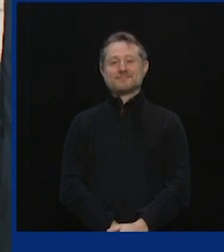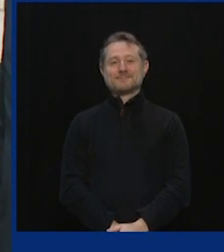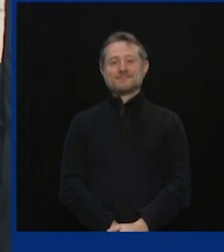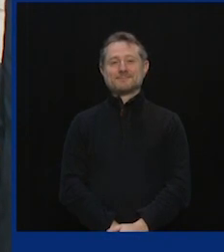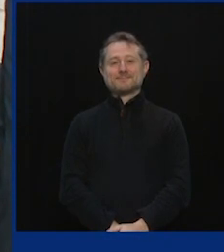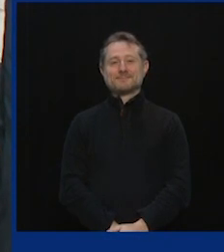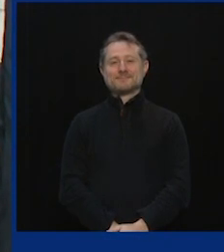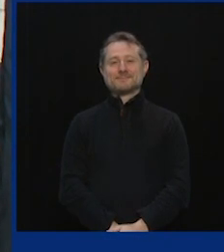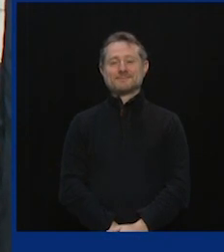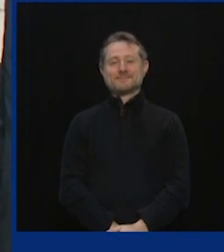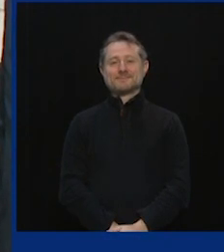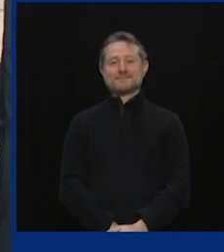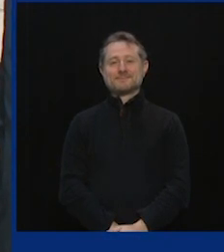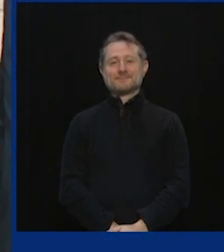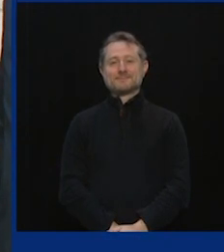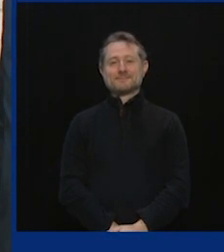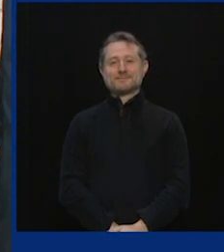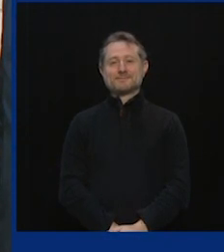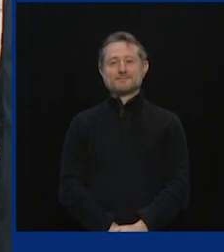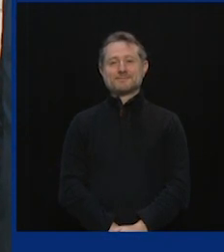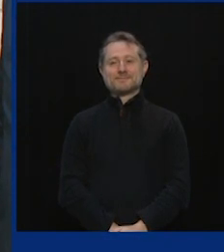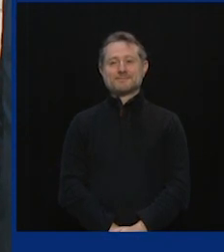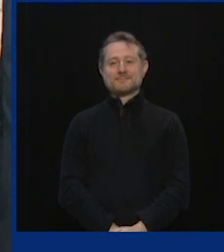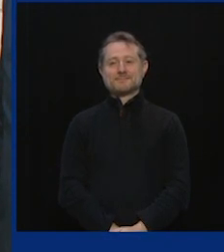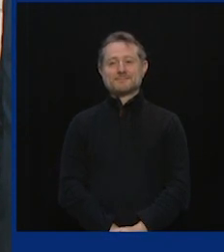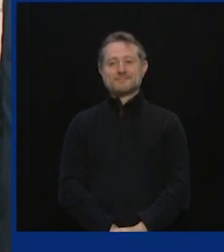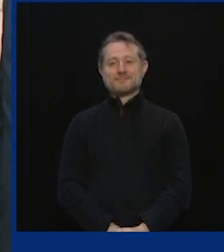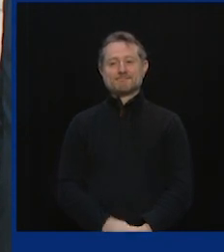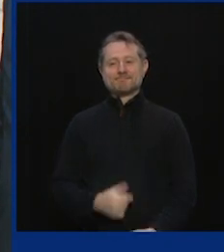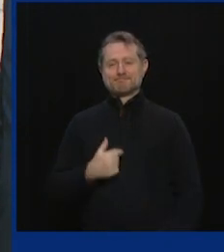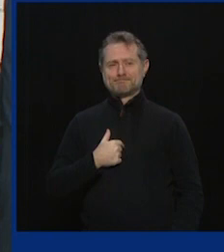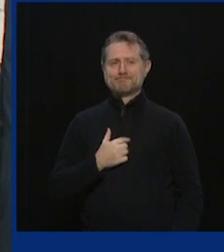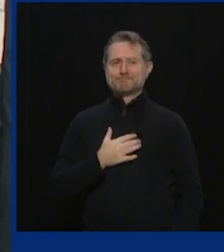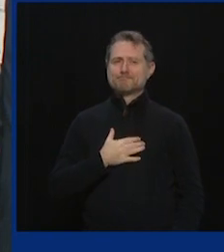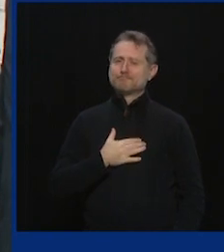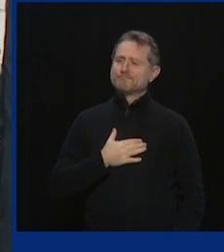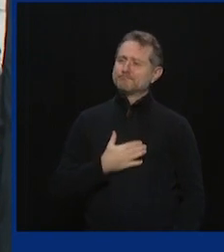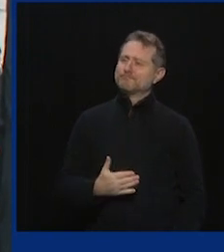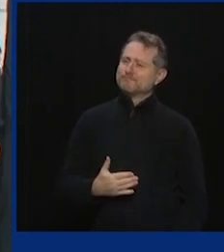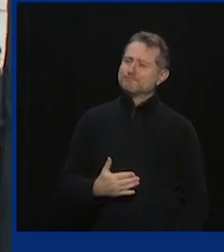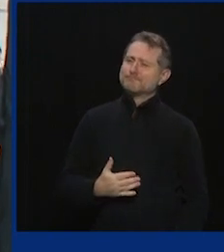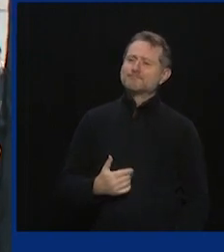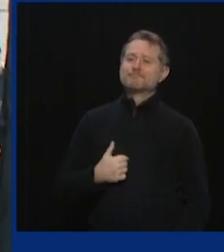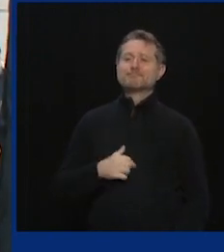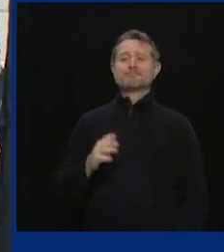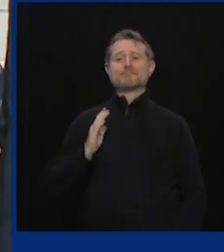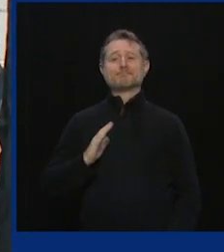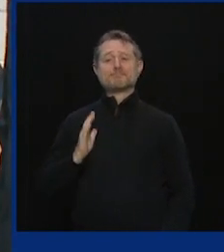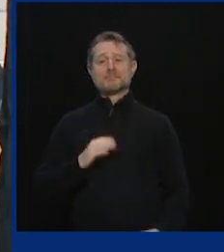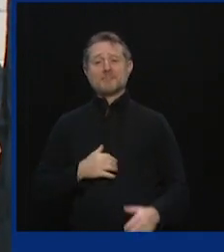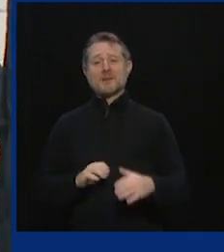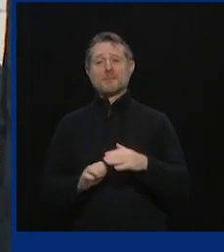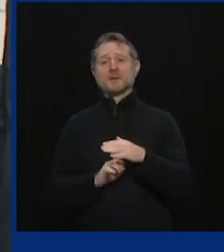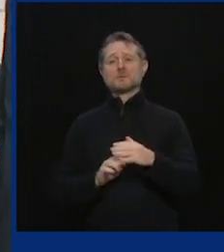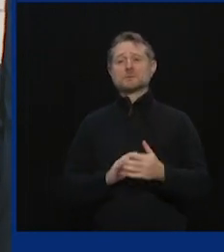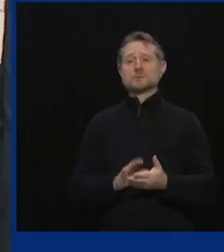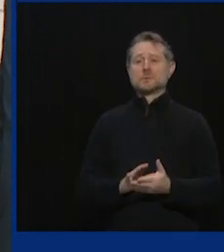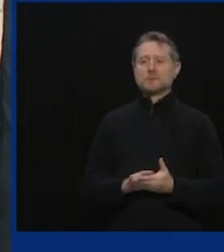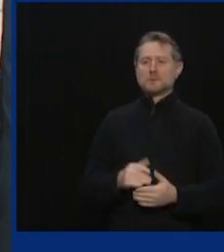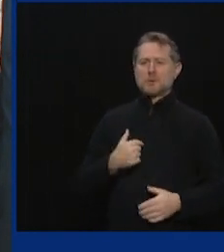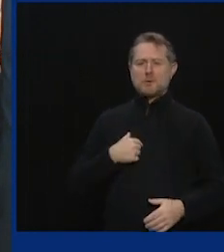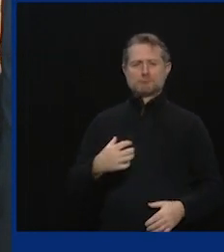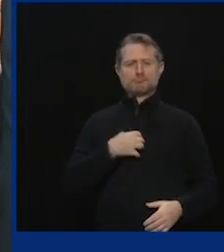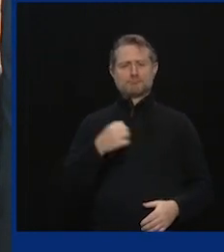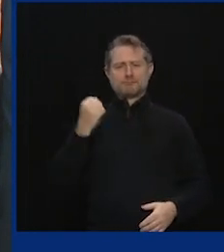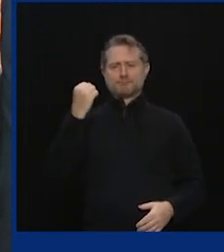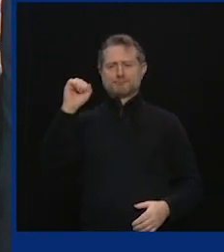I will confess that I was a little bit rebellious in grade school, and the nuns were trying to teach me how to have beautiful